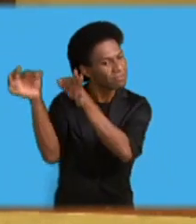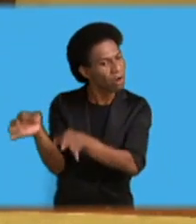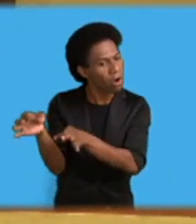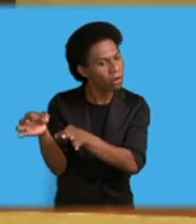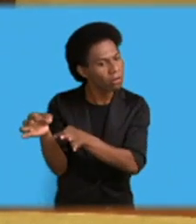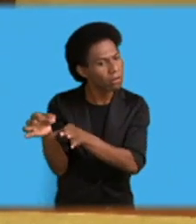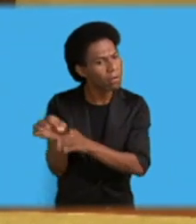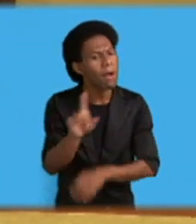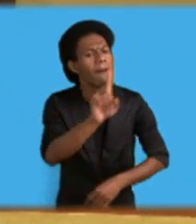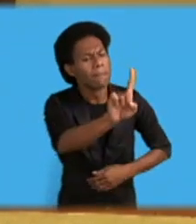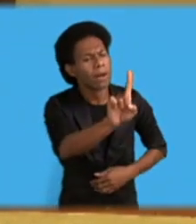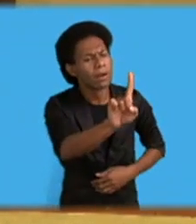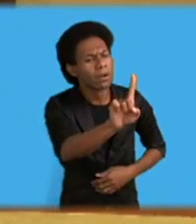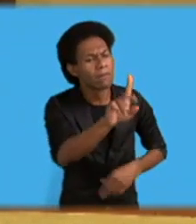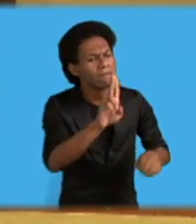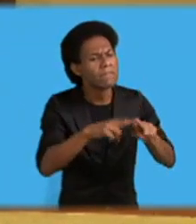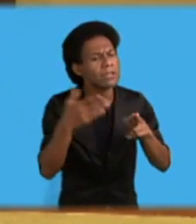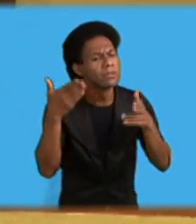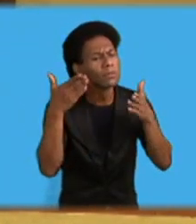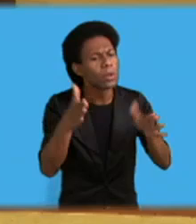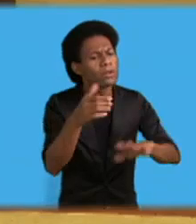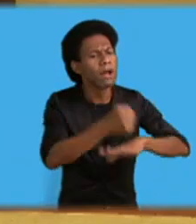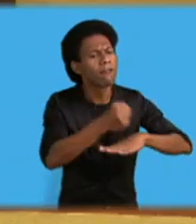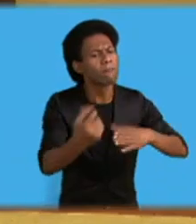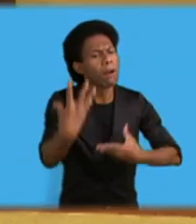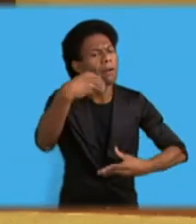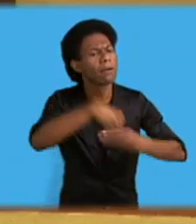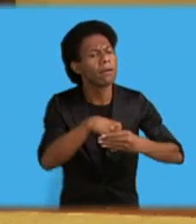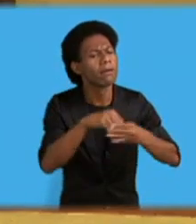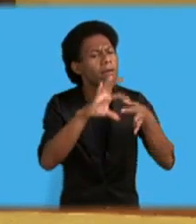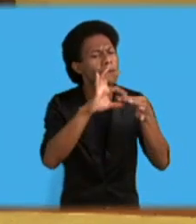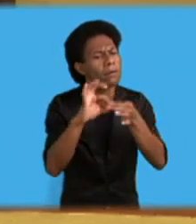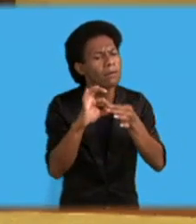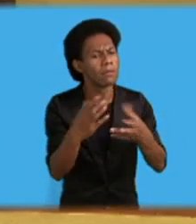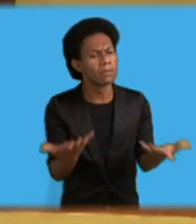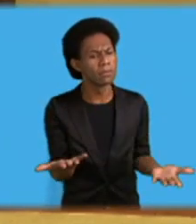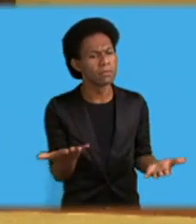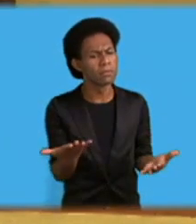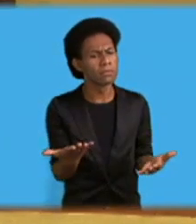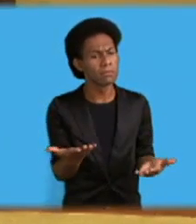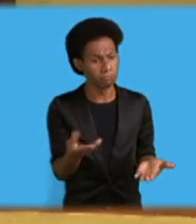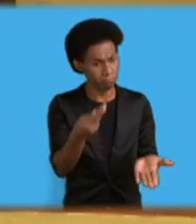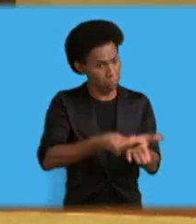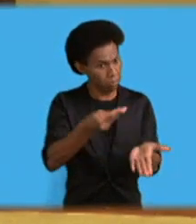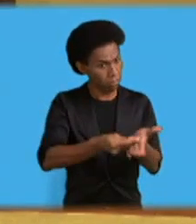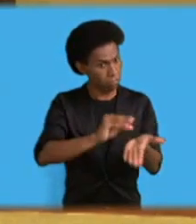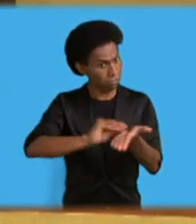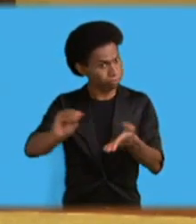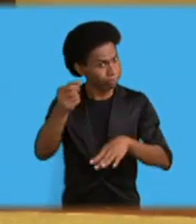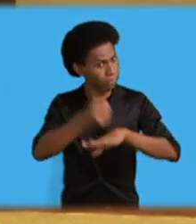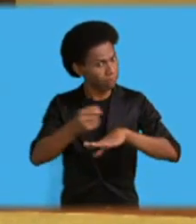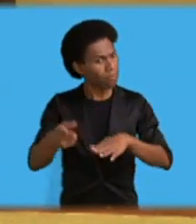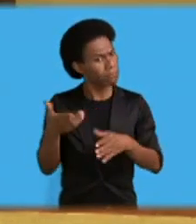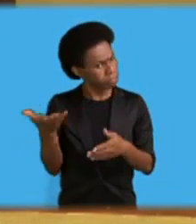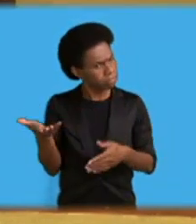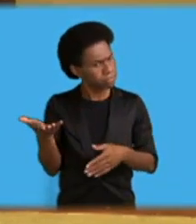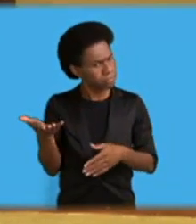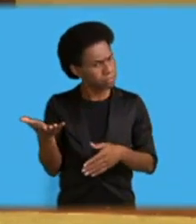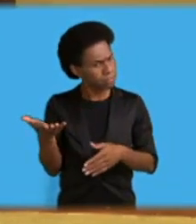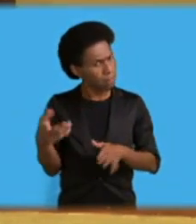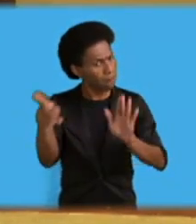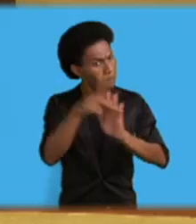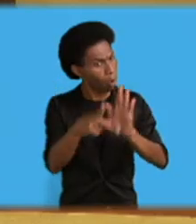Airways, government is a shareholder, governments provide money to Fiji Airways, and here is a policy where Fiji